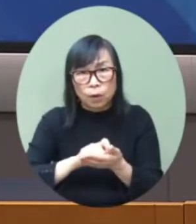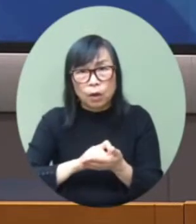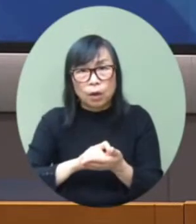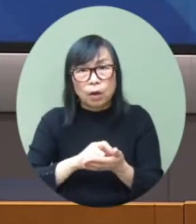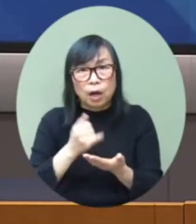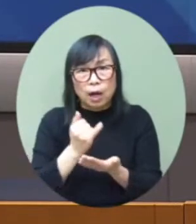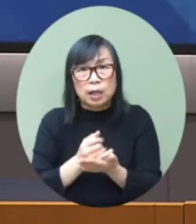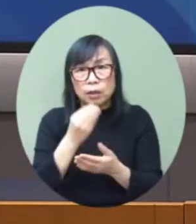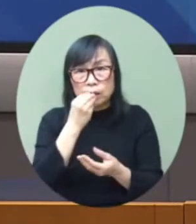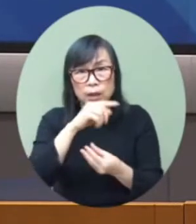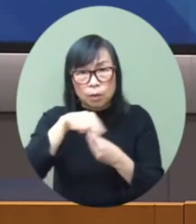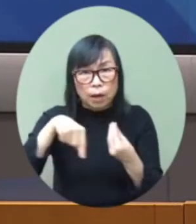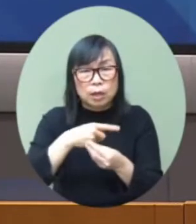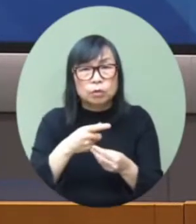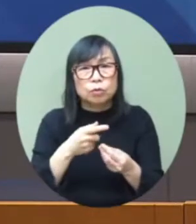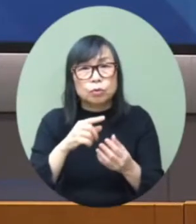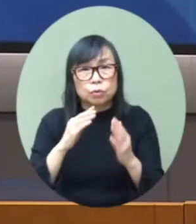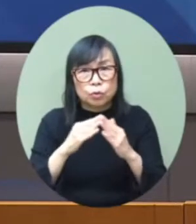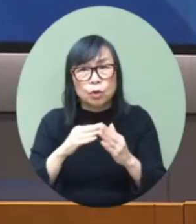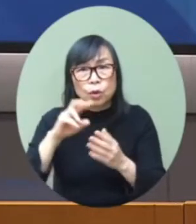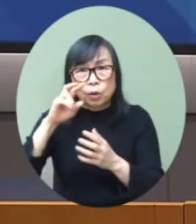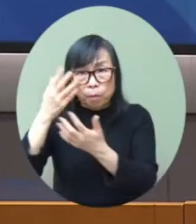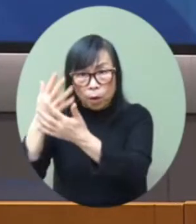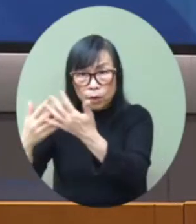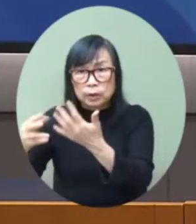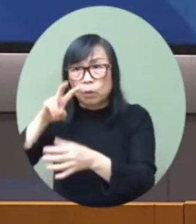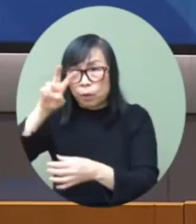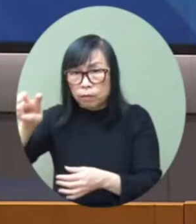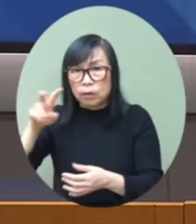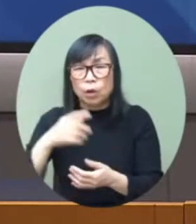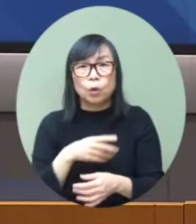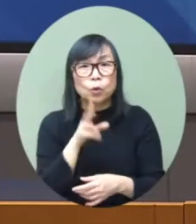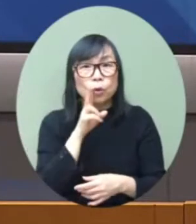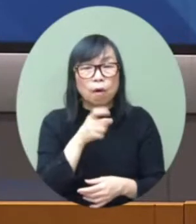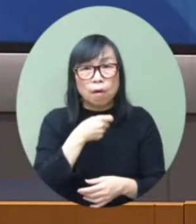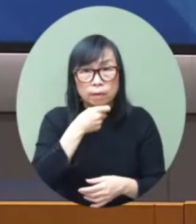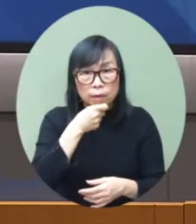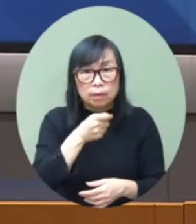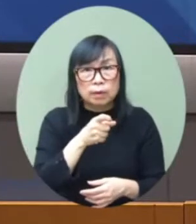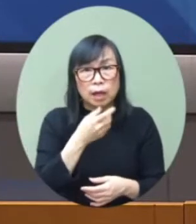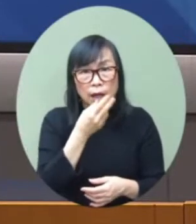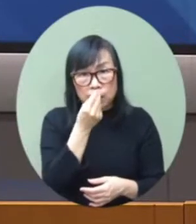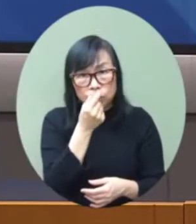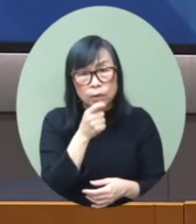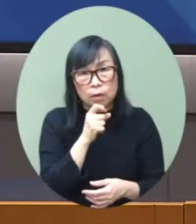bodies. You'll find a record of these seminars on our website.